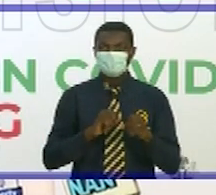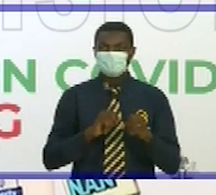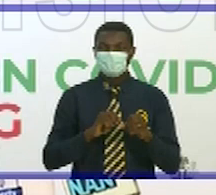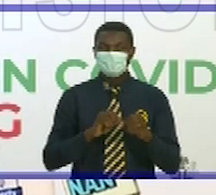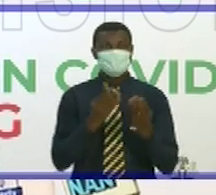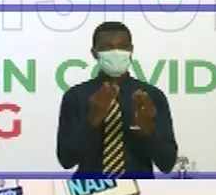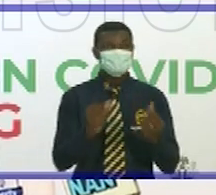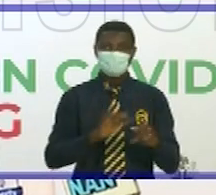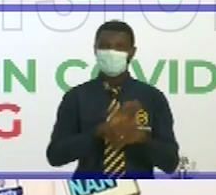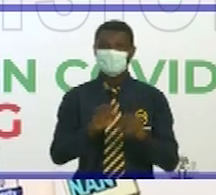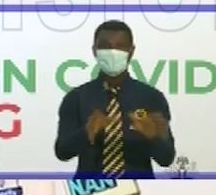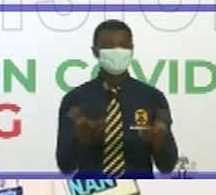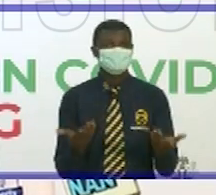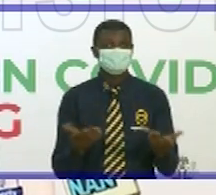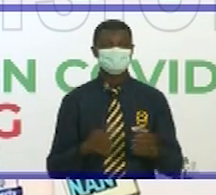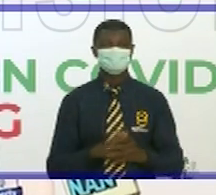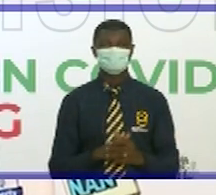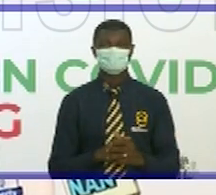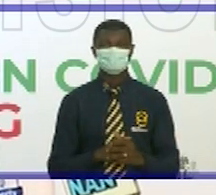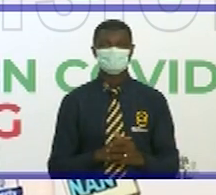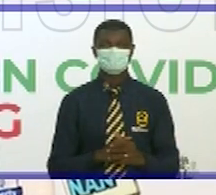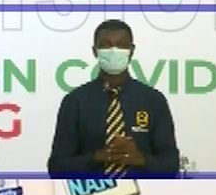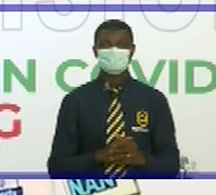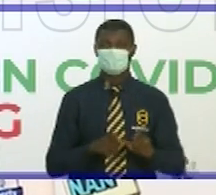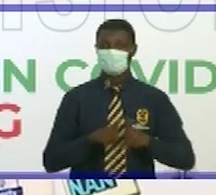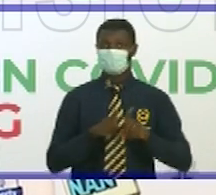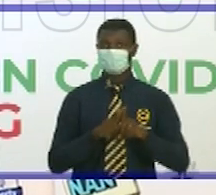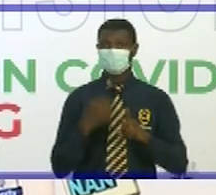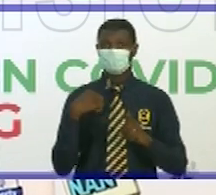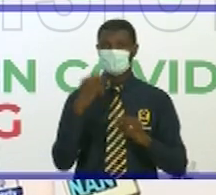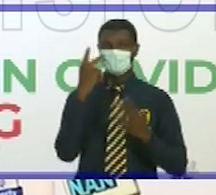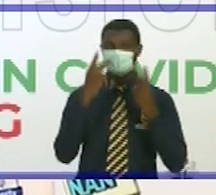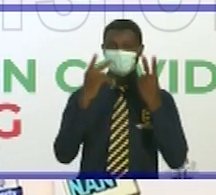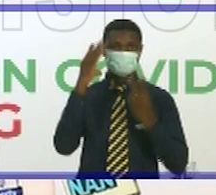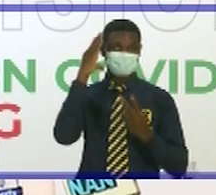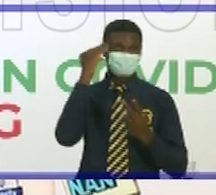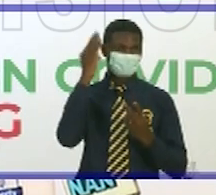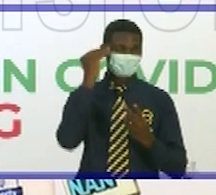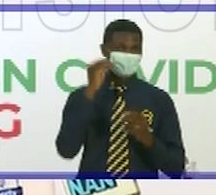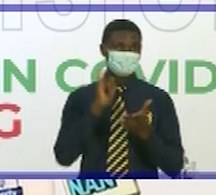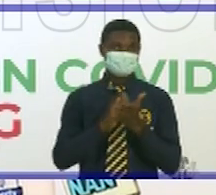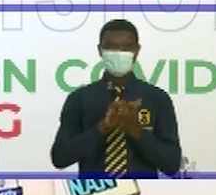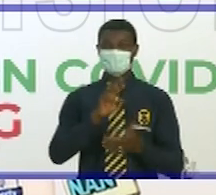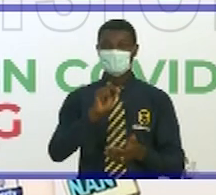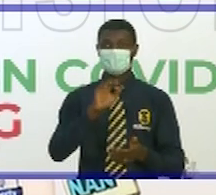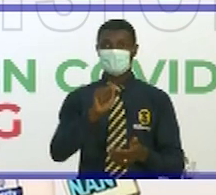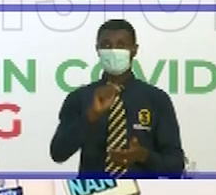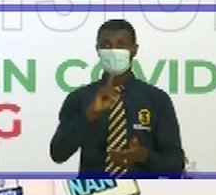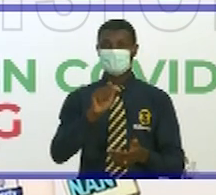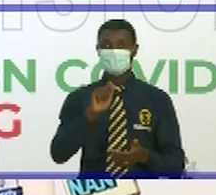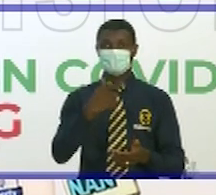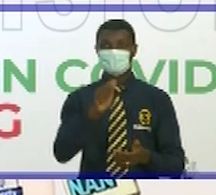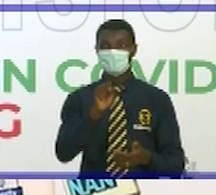the COVID-19. And looking at the experiences that Madagascar is currently going